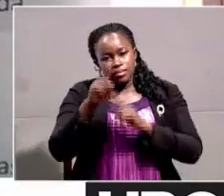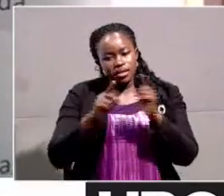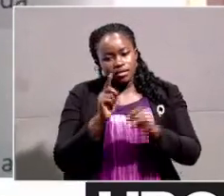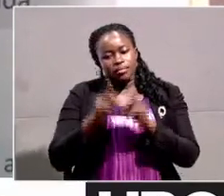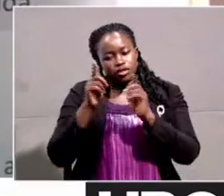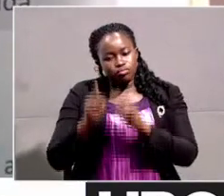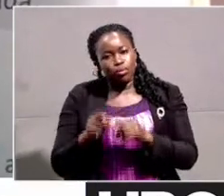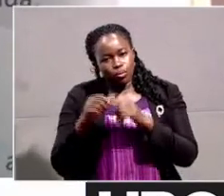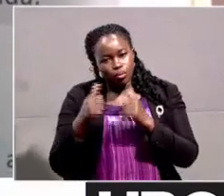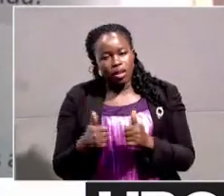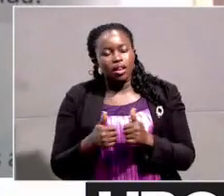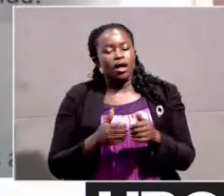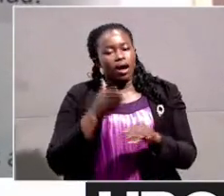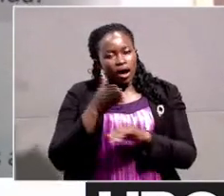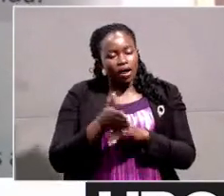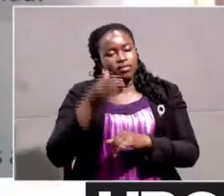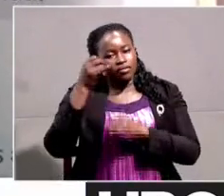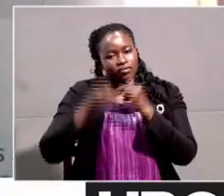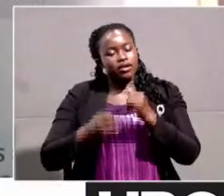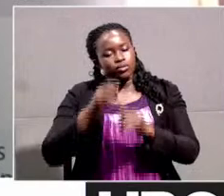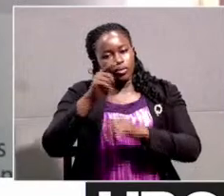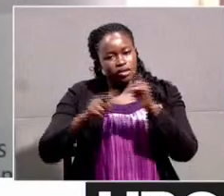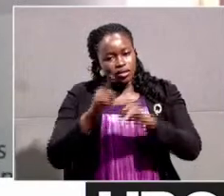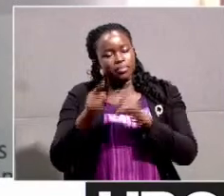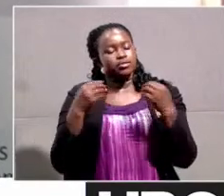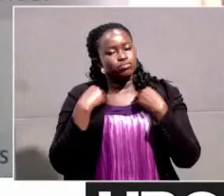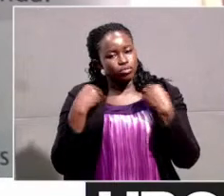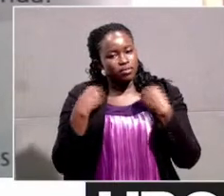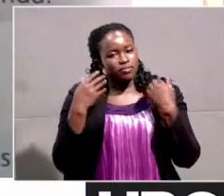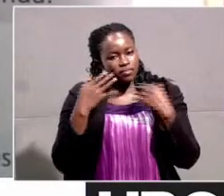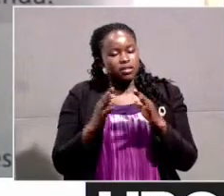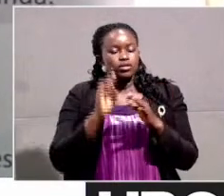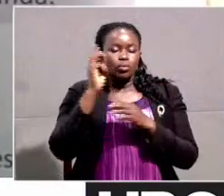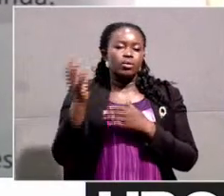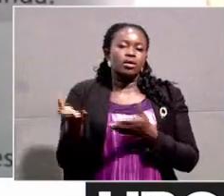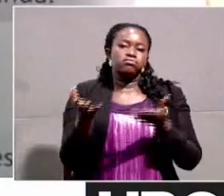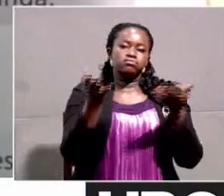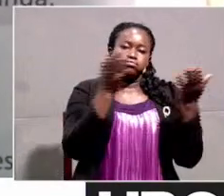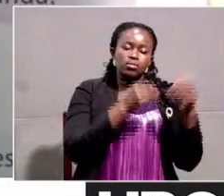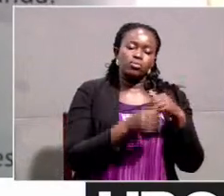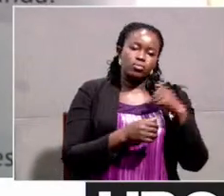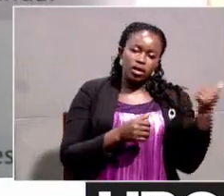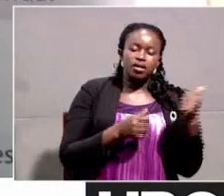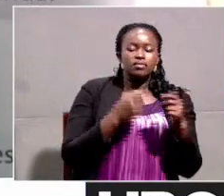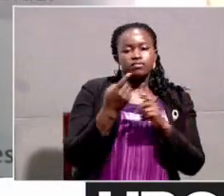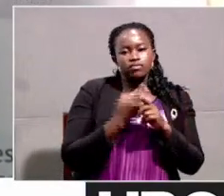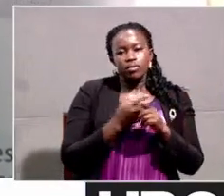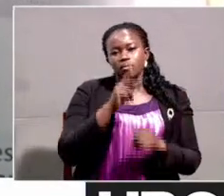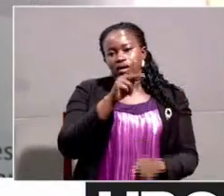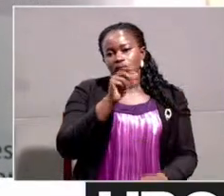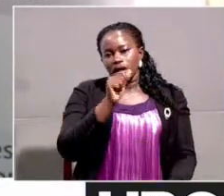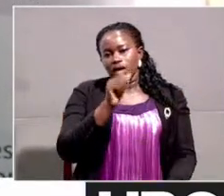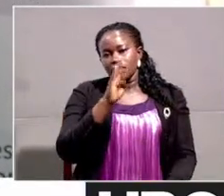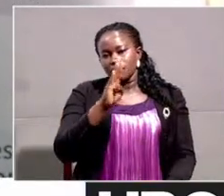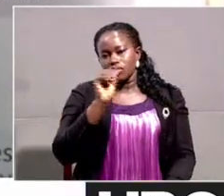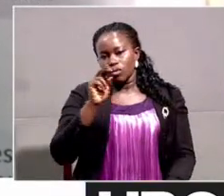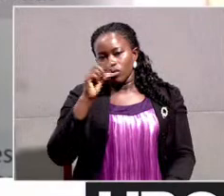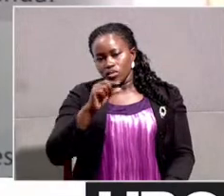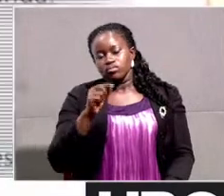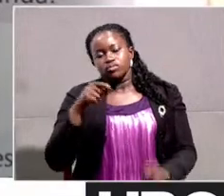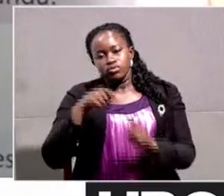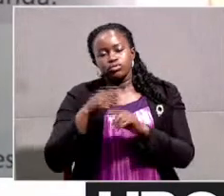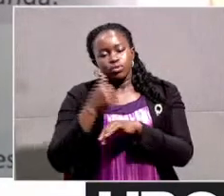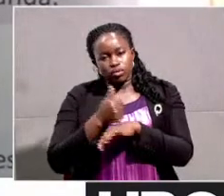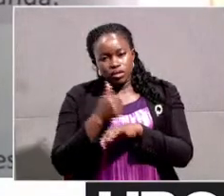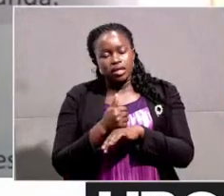them after the final examination of practicals from Kabong to Soroti. The Kabongo army is the one